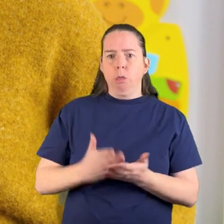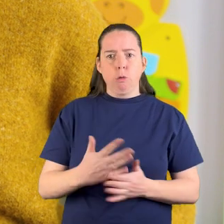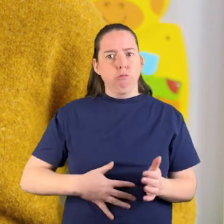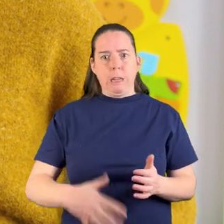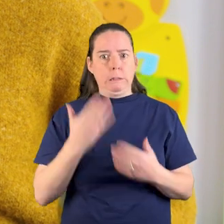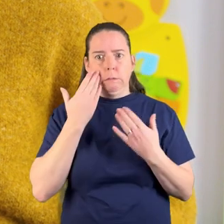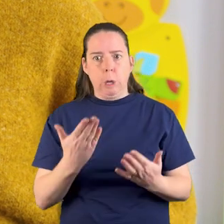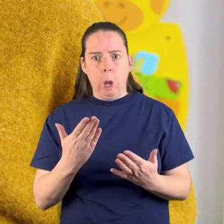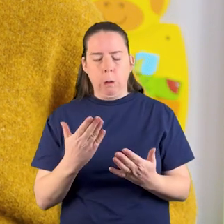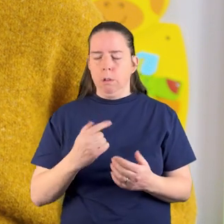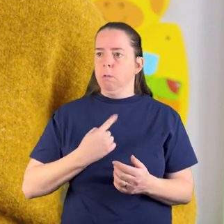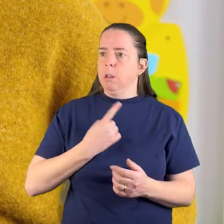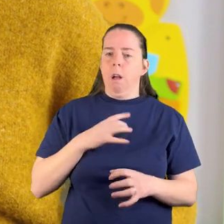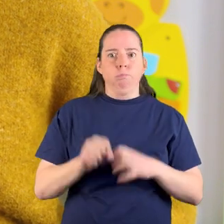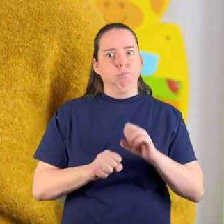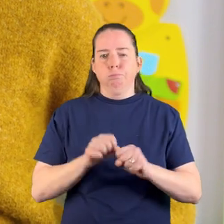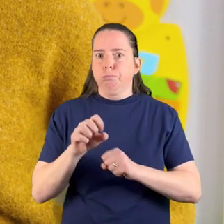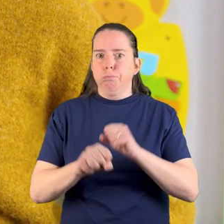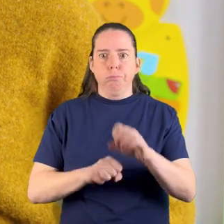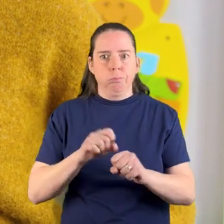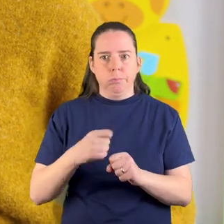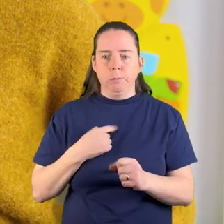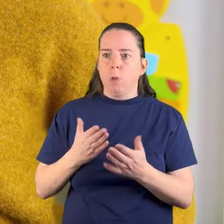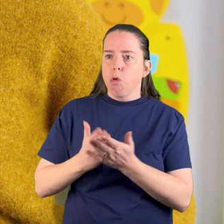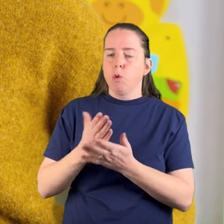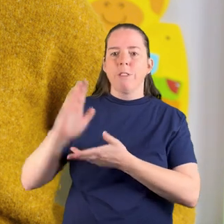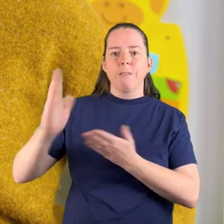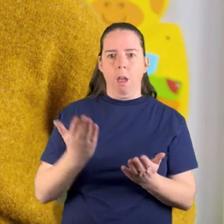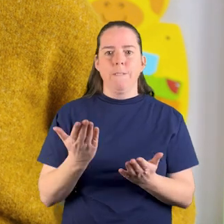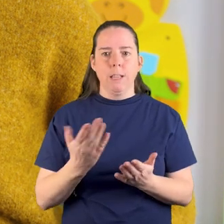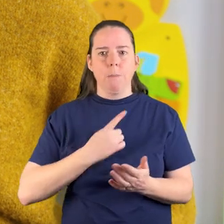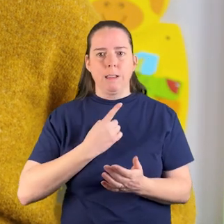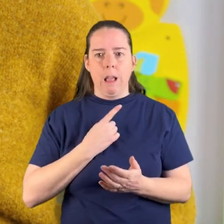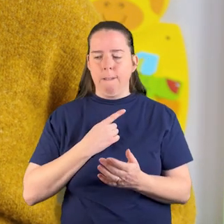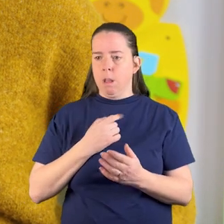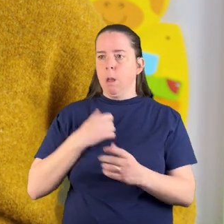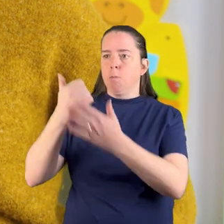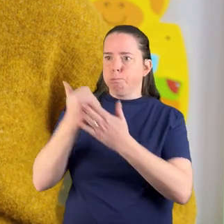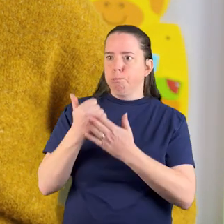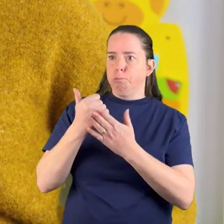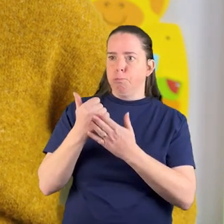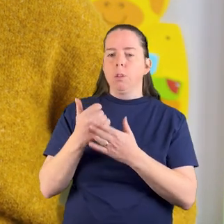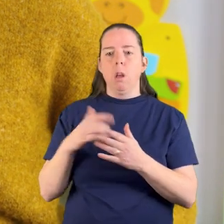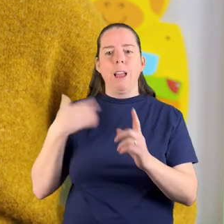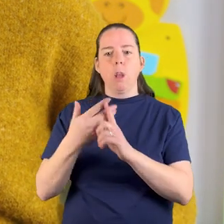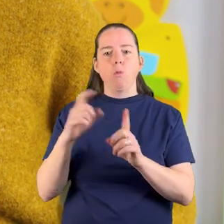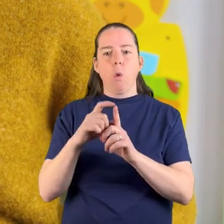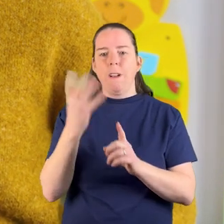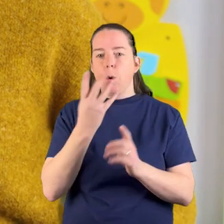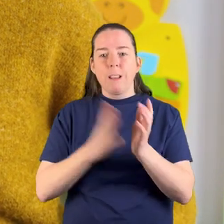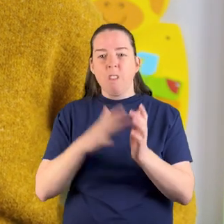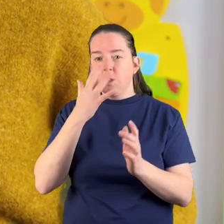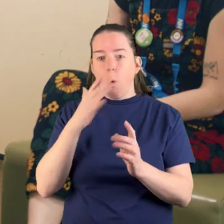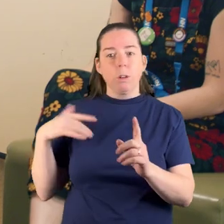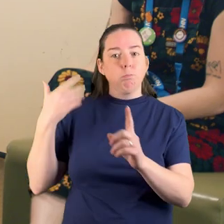health existed until I actually struggled with it. So I went through the perinatal service and I got support until my daughter was 14